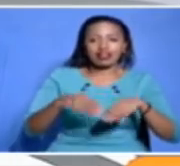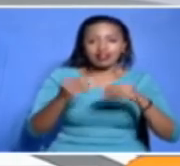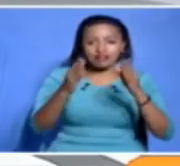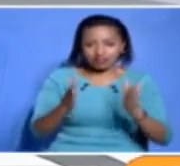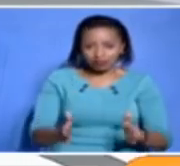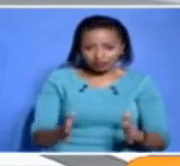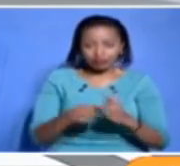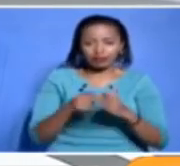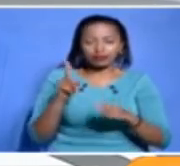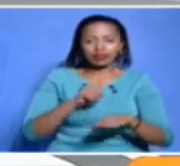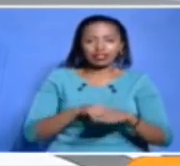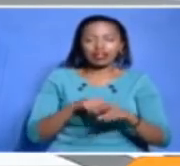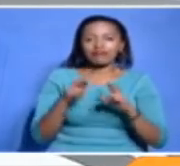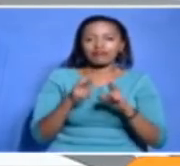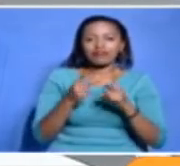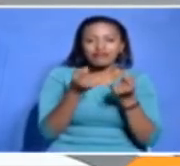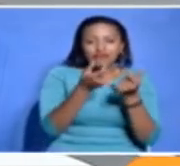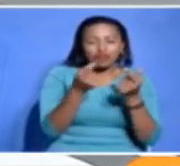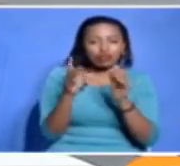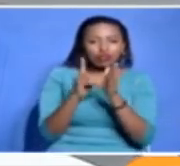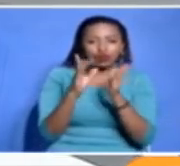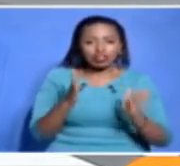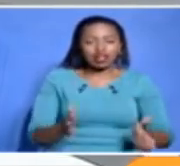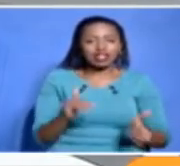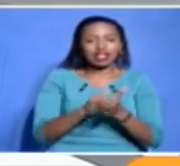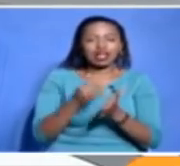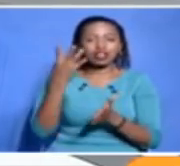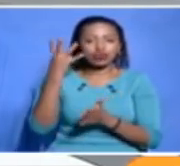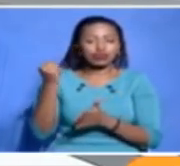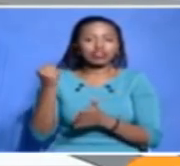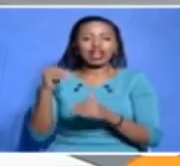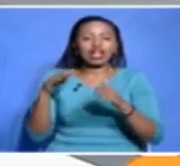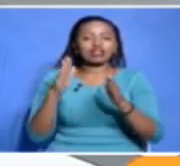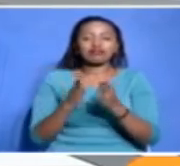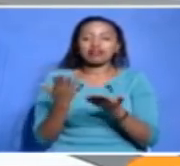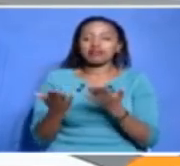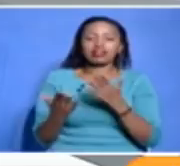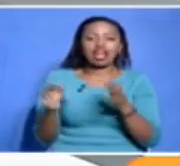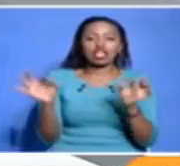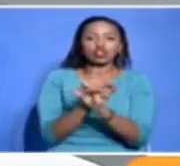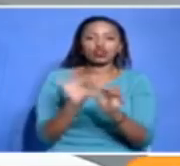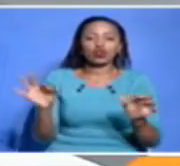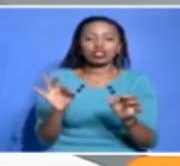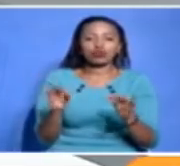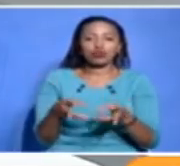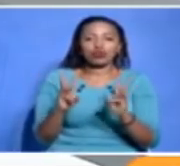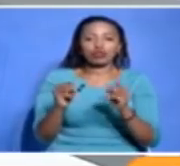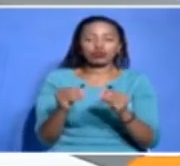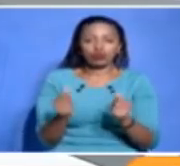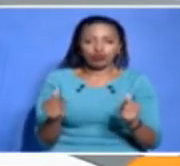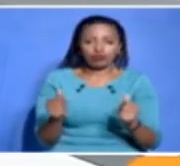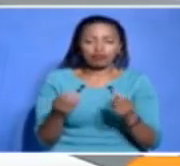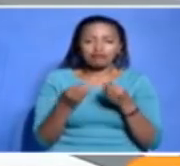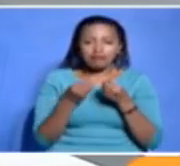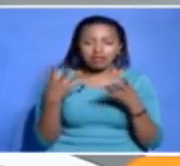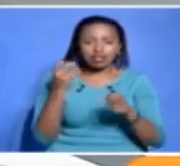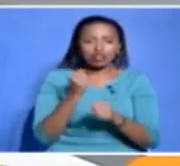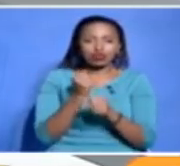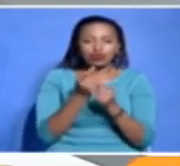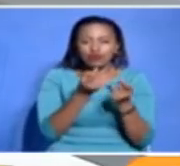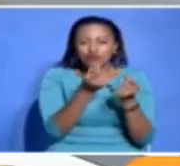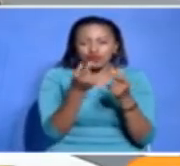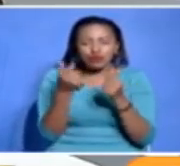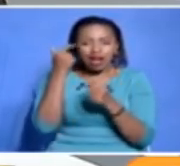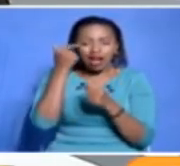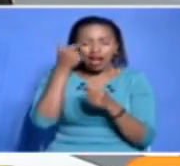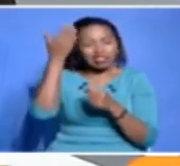started when there were too few doctors, and this was sort of a stopgap measure. Now, many of them will do minor eye surgeries. A lot